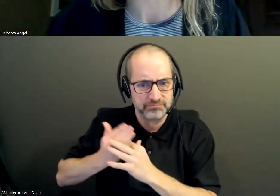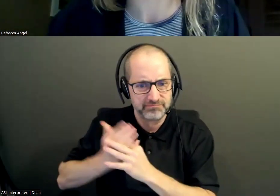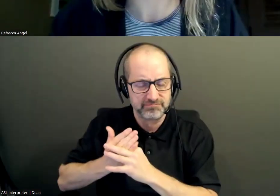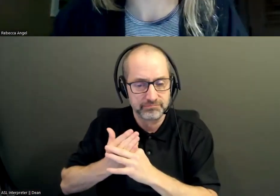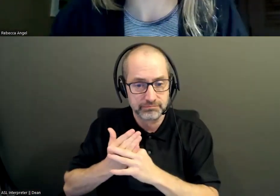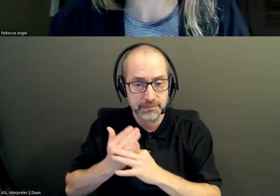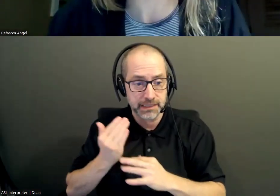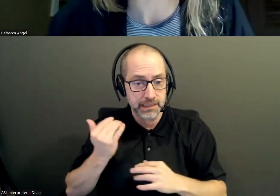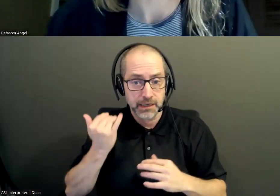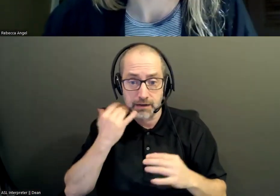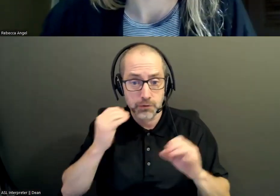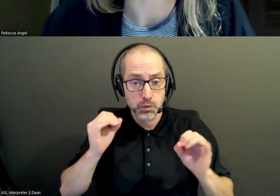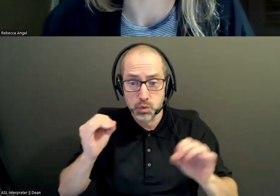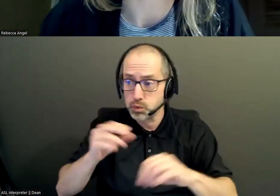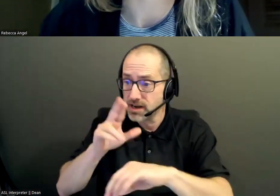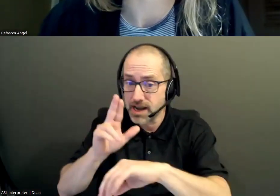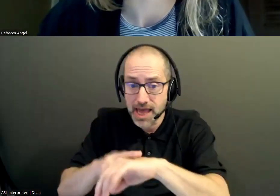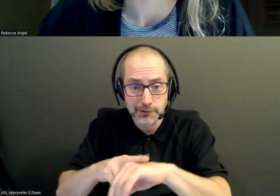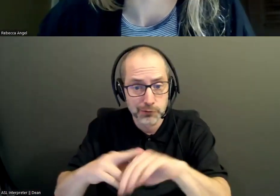natural masking happening.